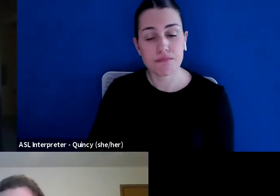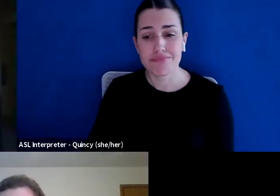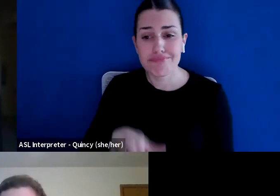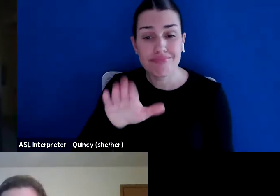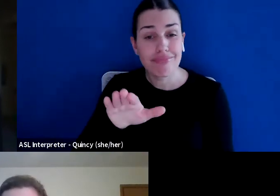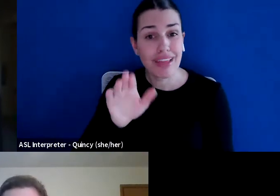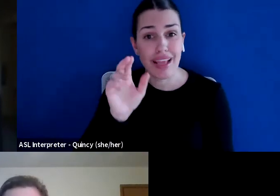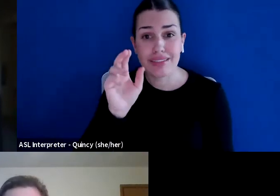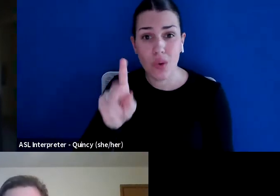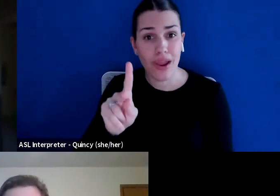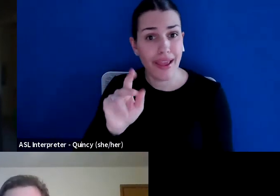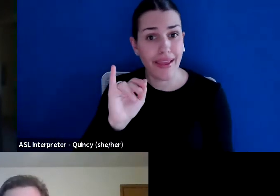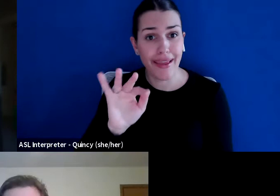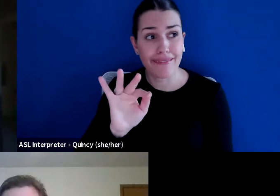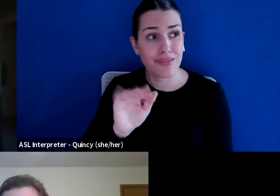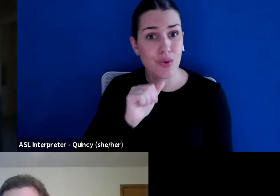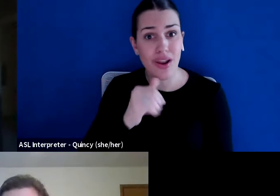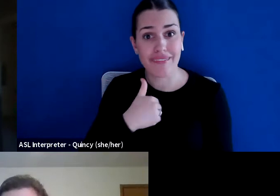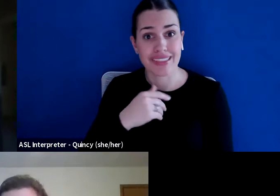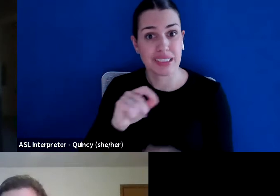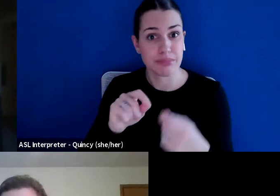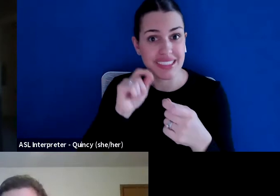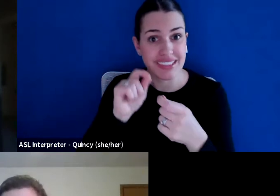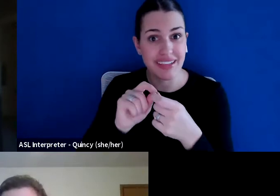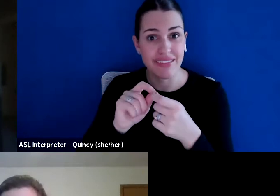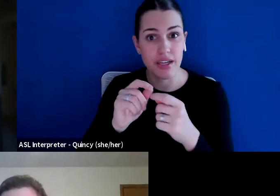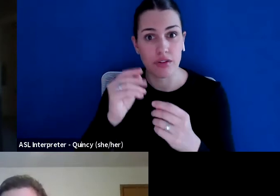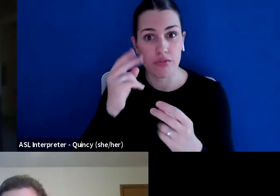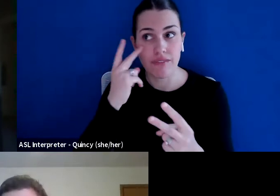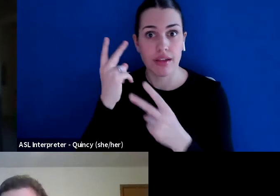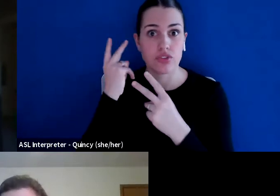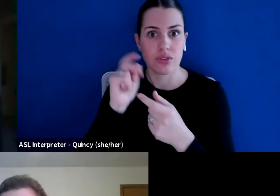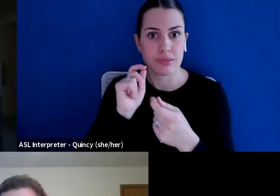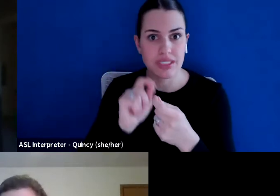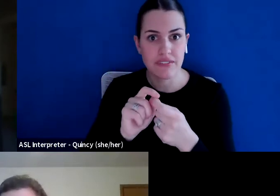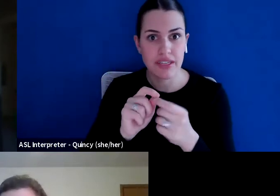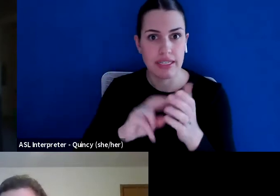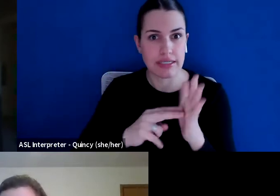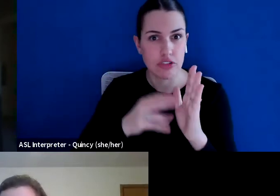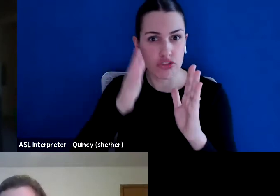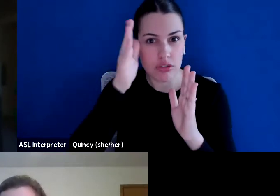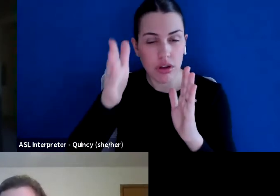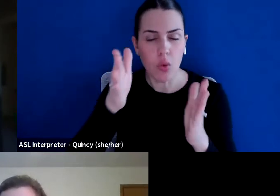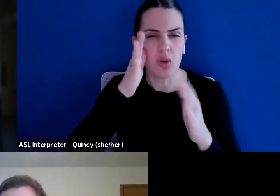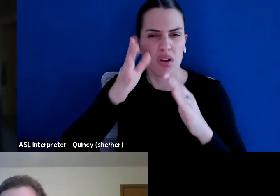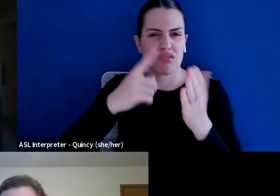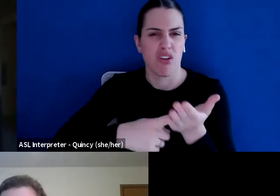you don't have a very specific grasp of what these two terms mean right now, because we will talk about them more